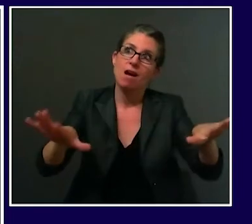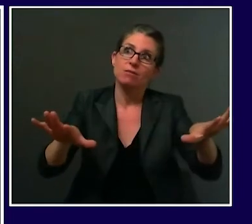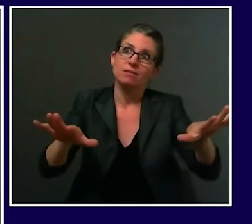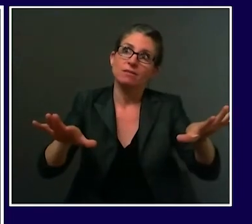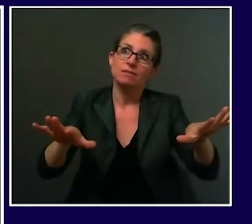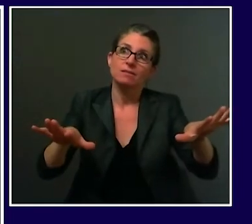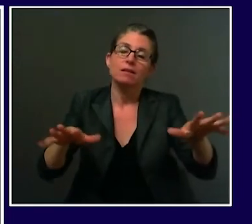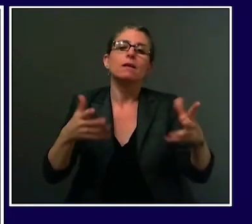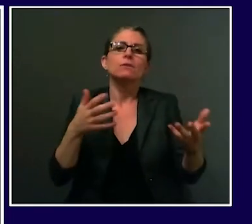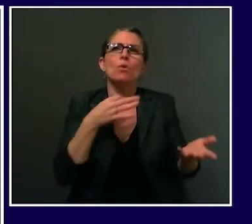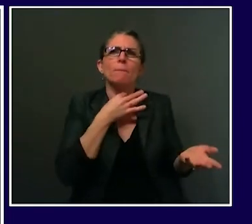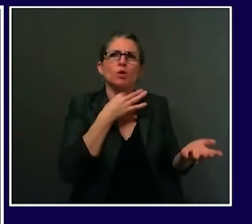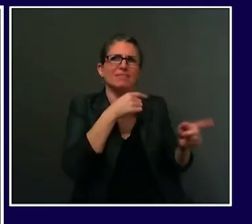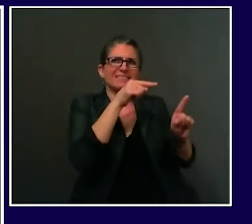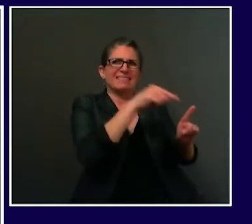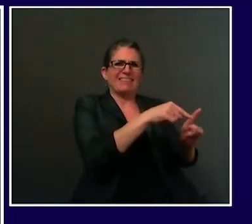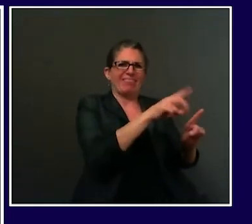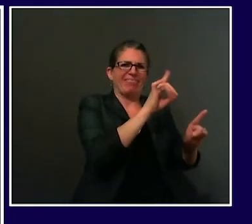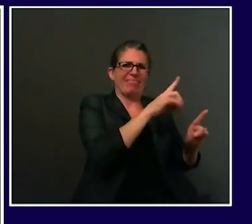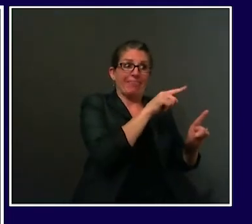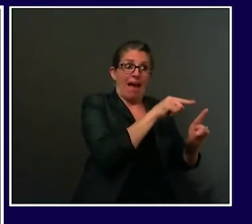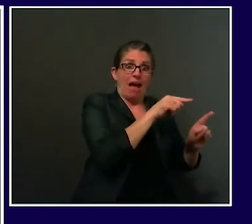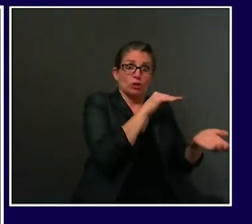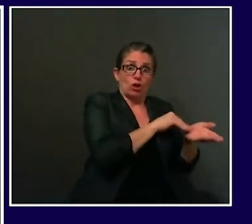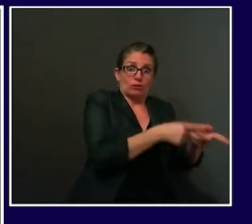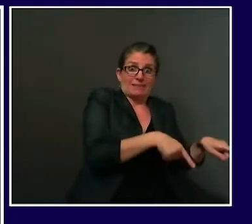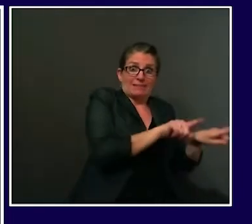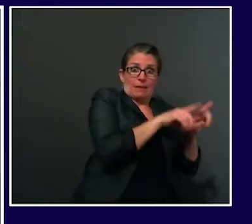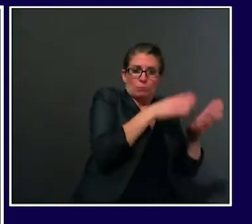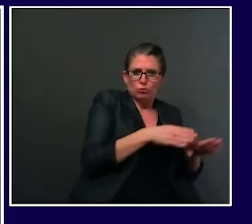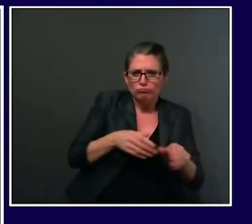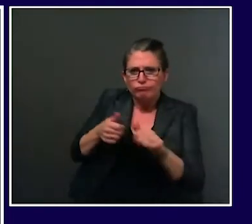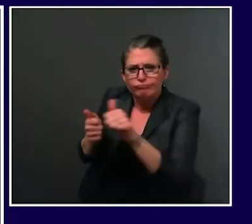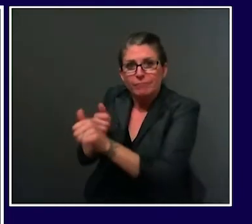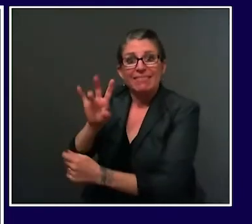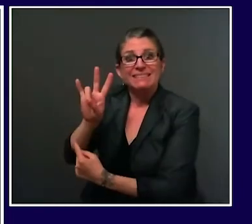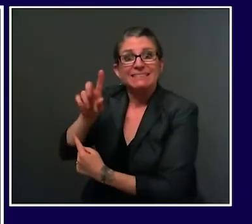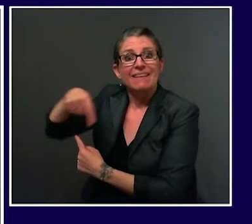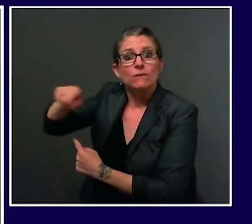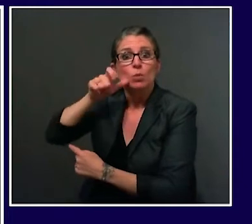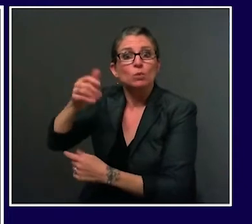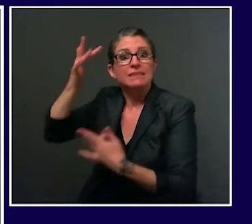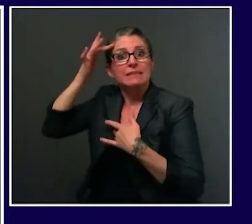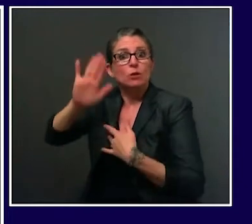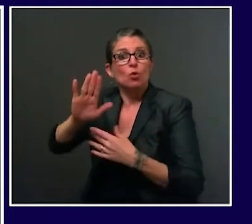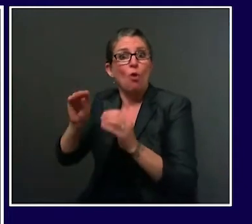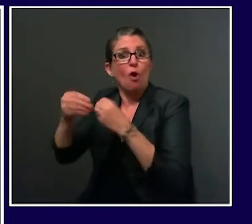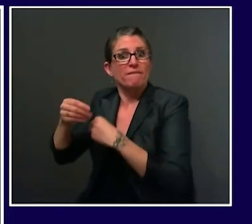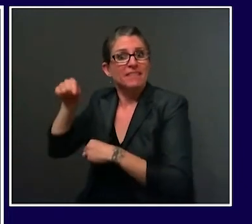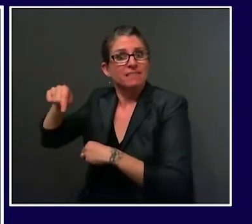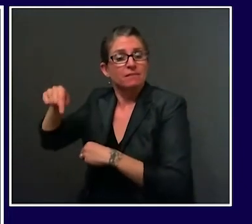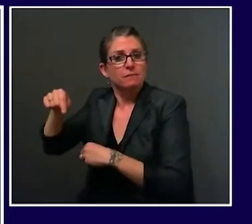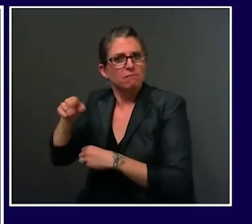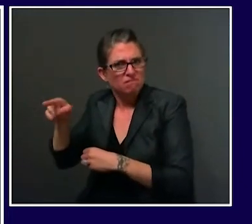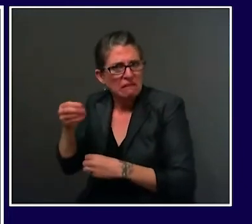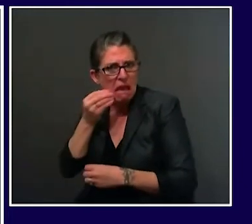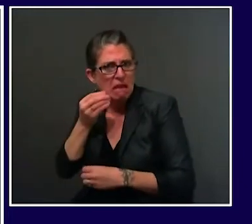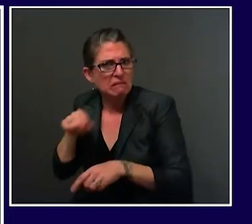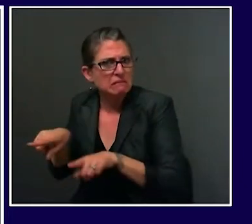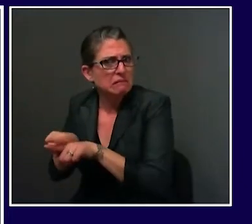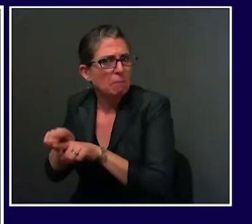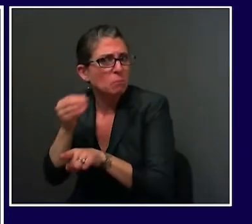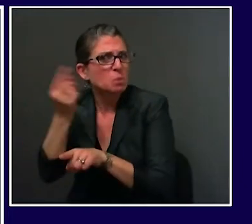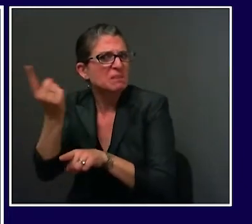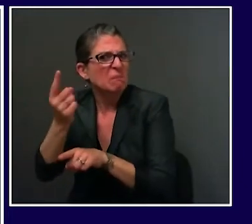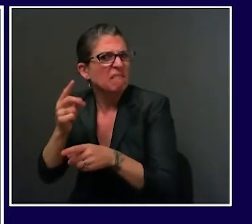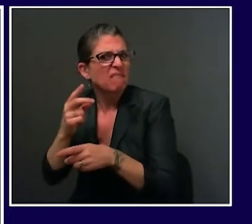donuts or something like that? Can you tell us a little bit more? Sure thing, Brian. So the one commonality among all of